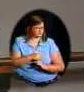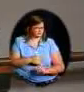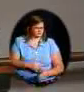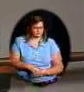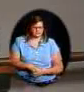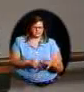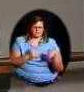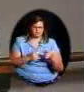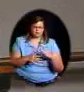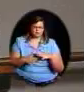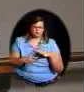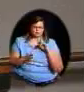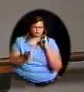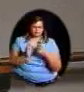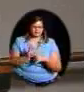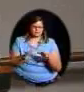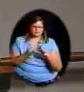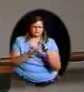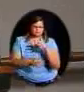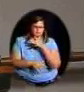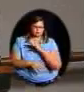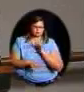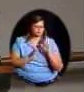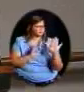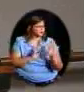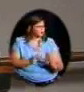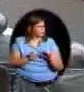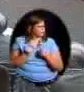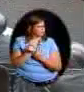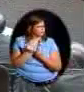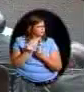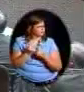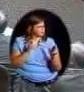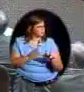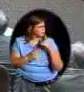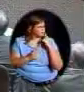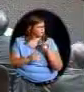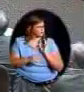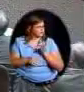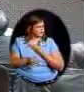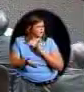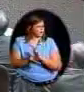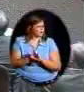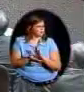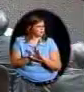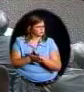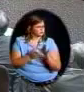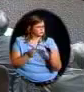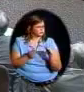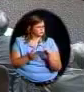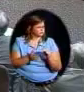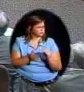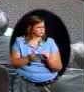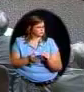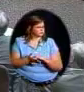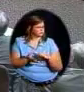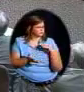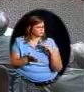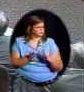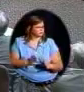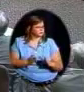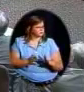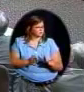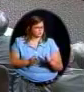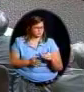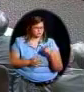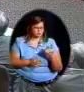special lady who has been a great supporter of students in our district. Barbara Upton Garvin was the first person to start